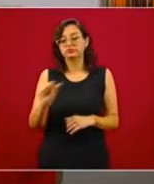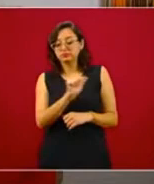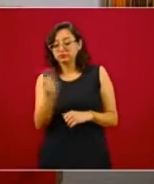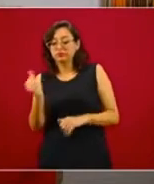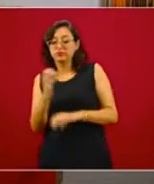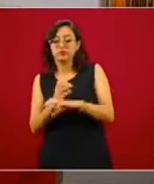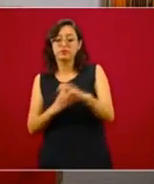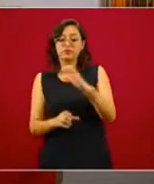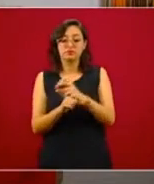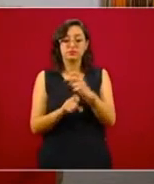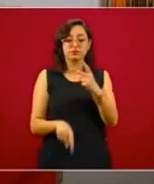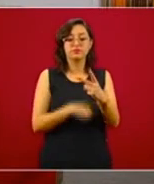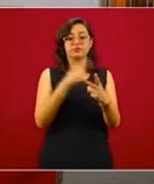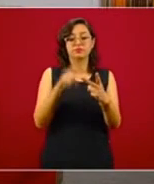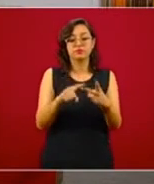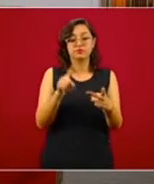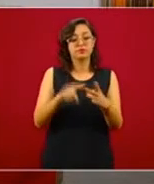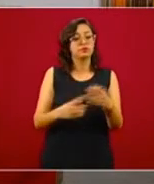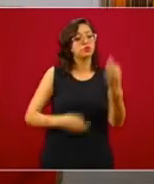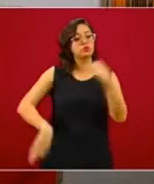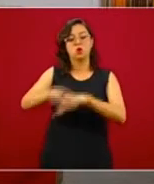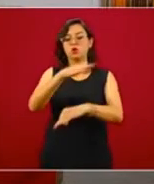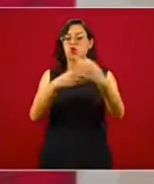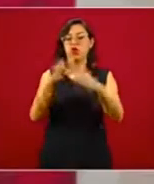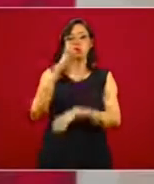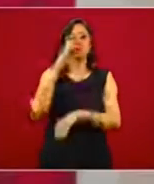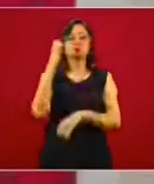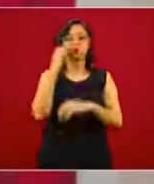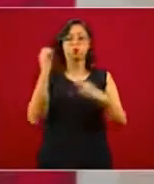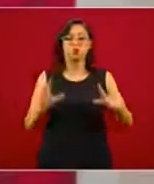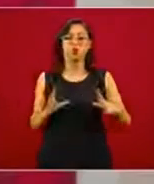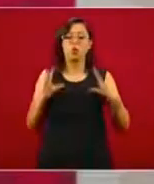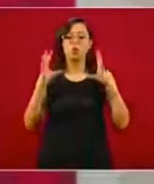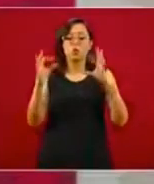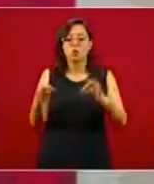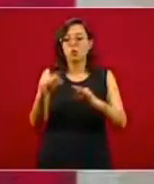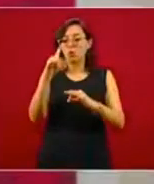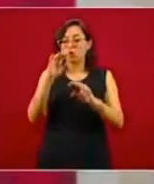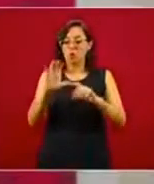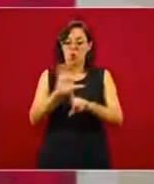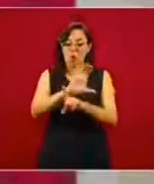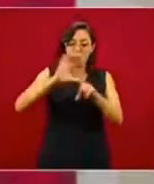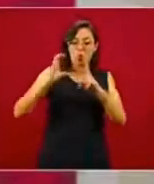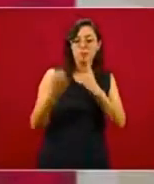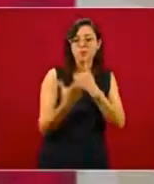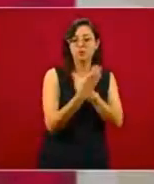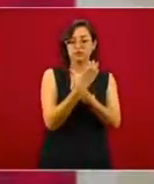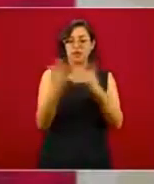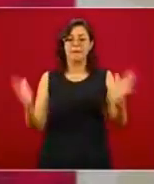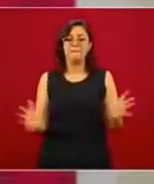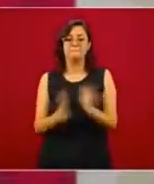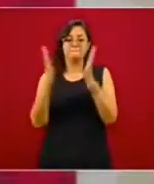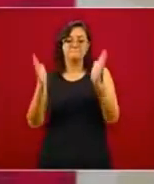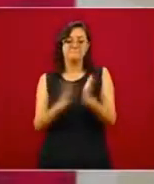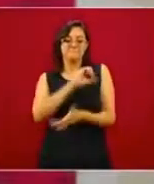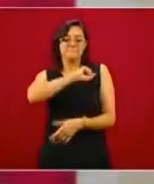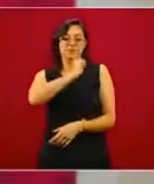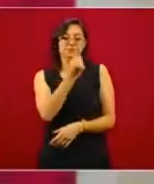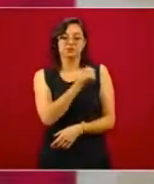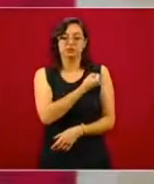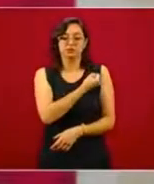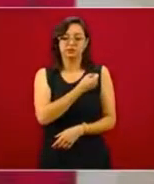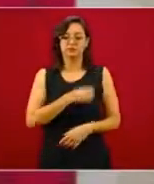children for them to study at home. Another thing is that we created in every school committees